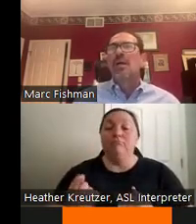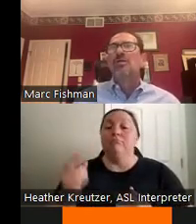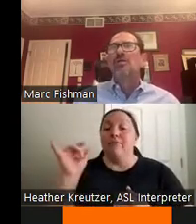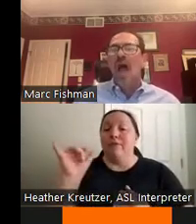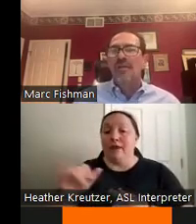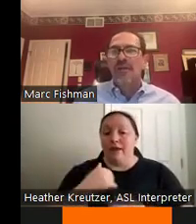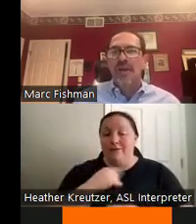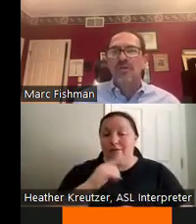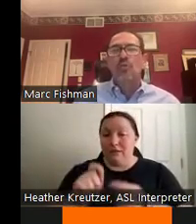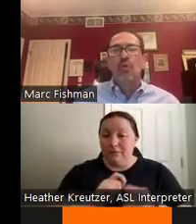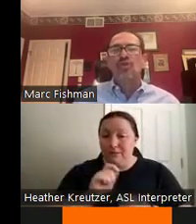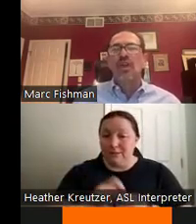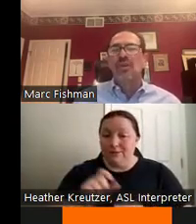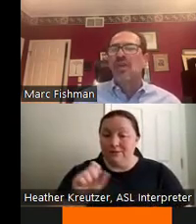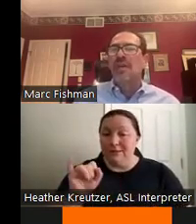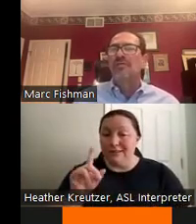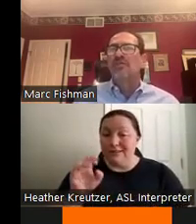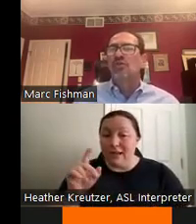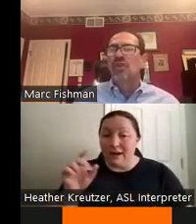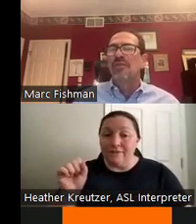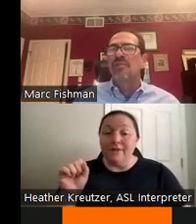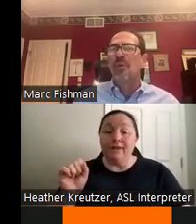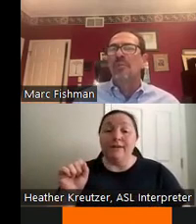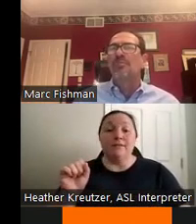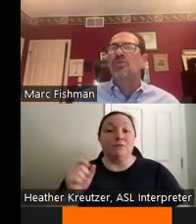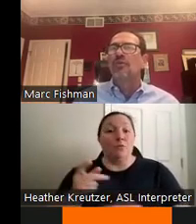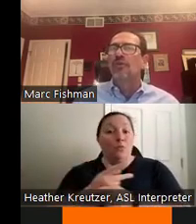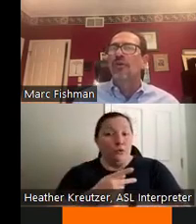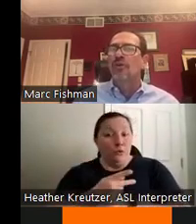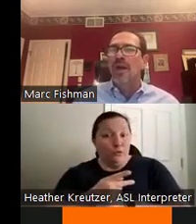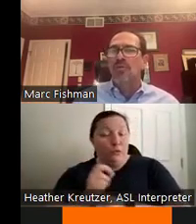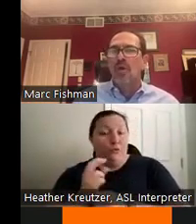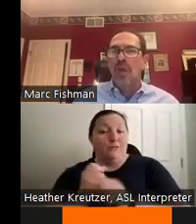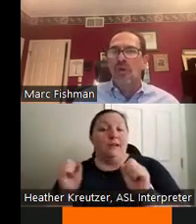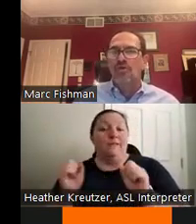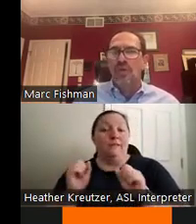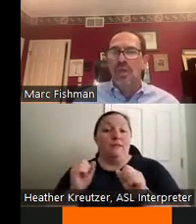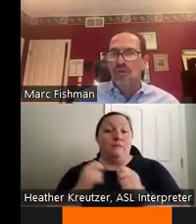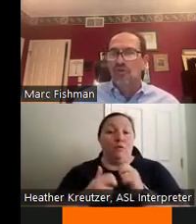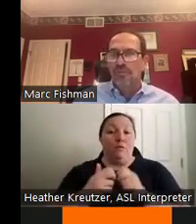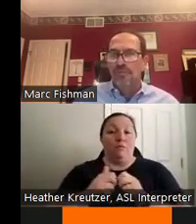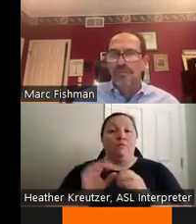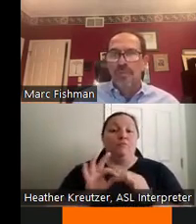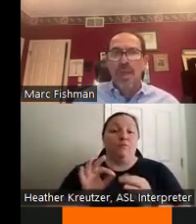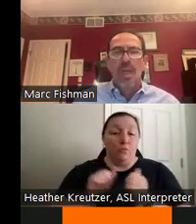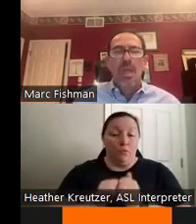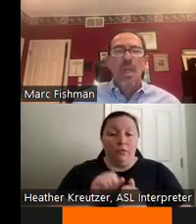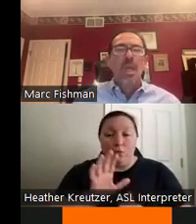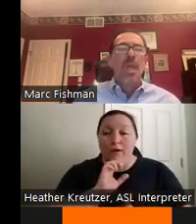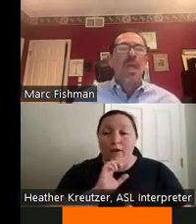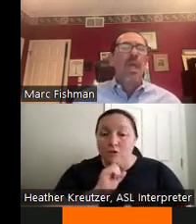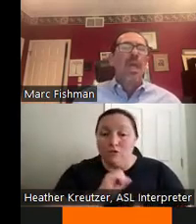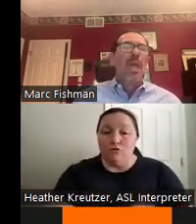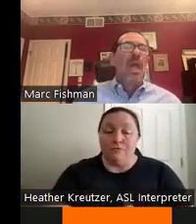specific side effects, worsening of side effects, or safety problems conferred by chronological age.